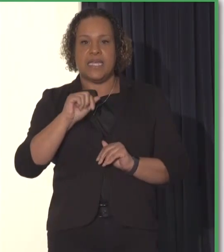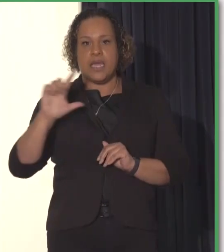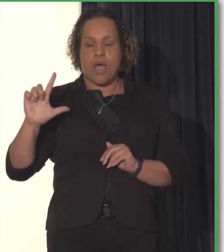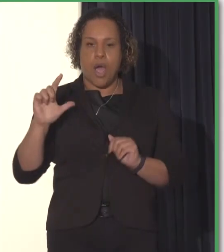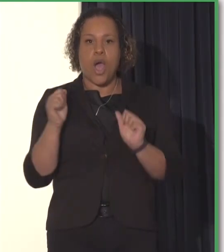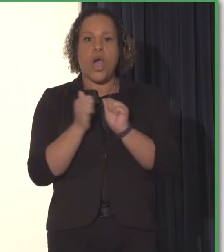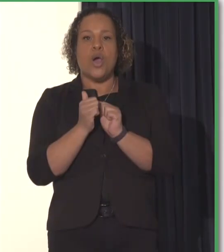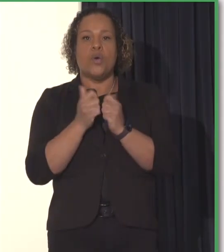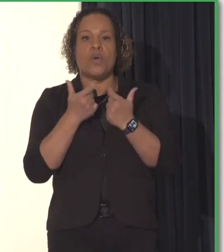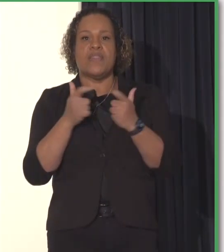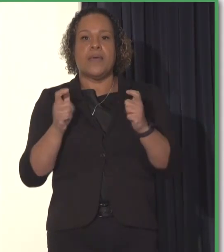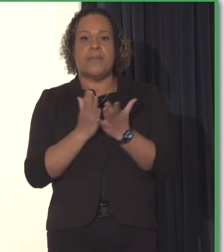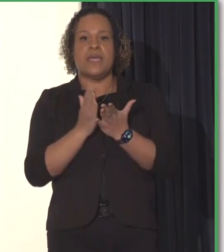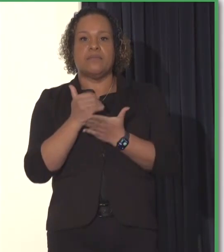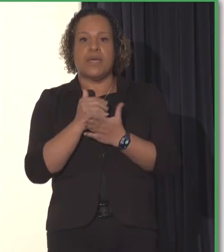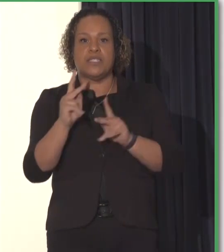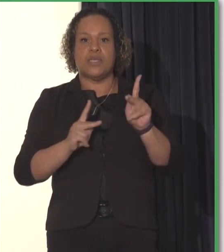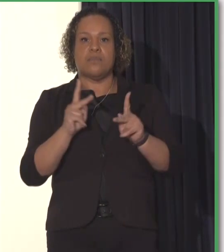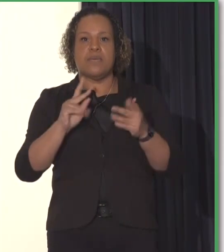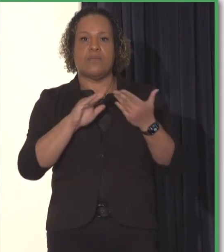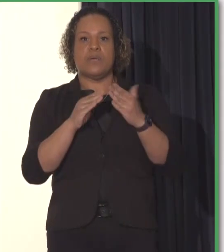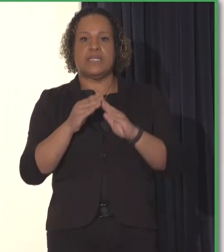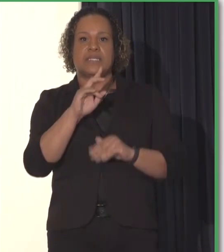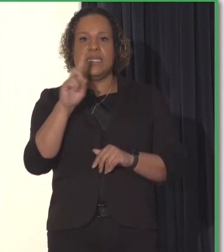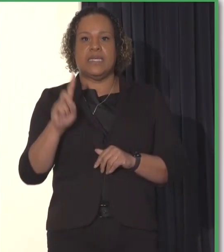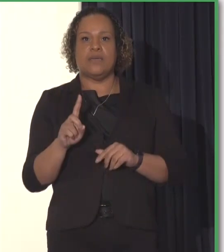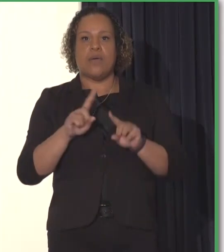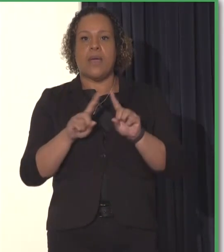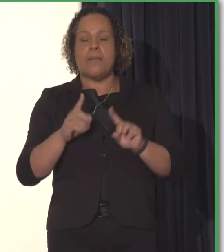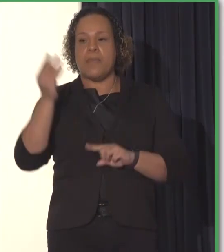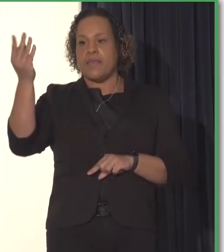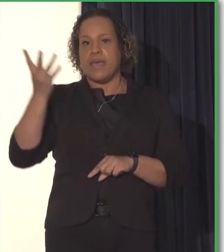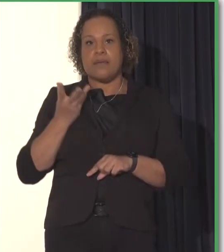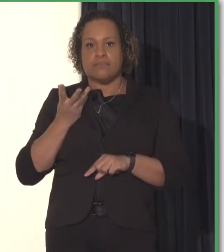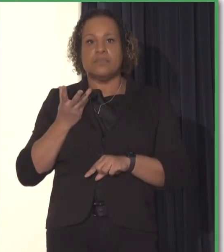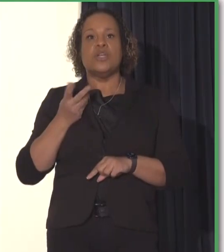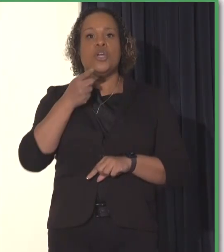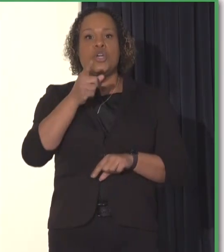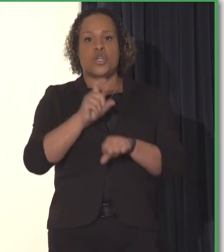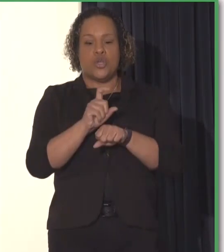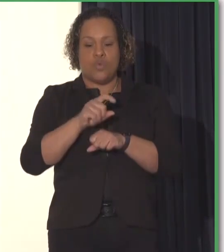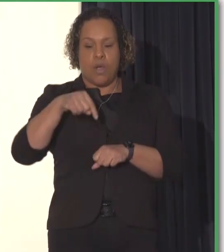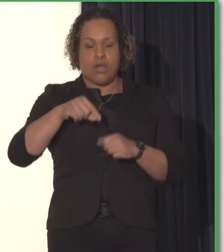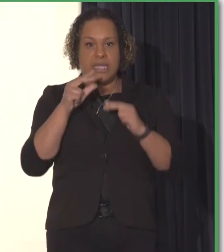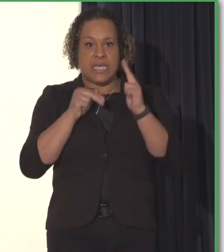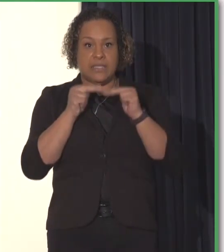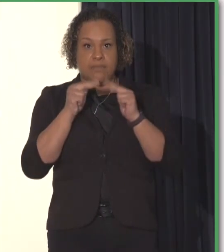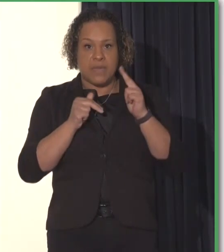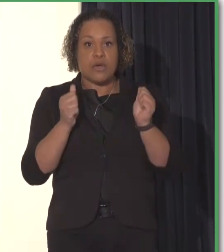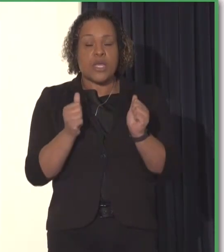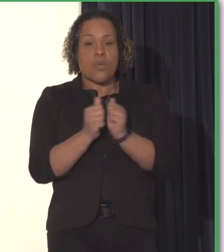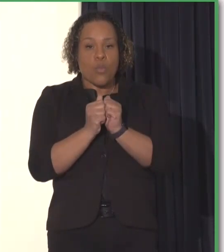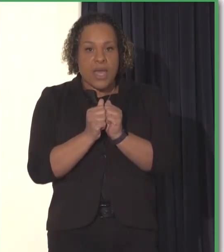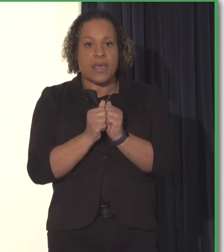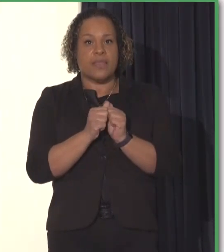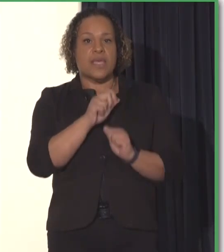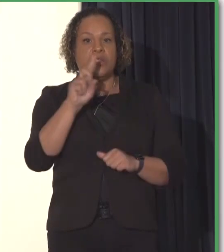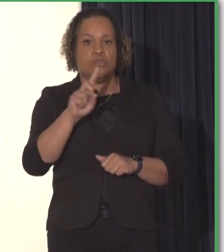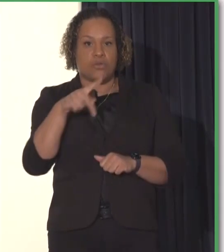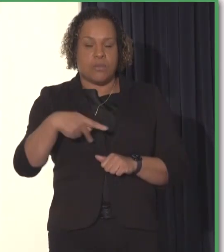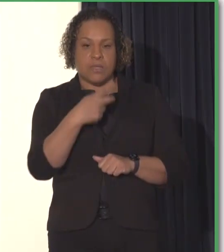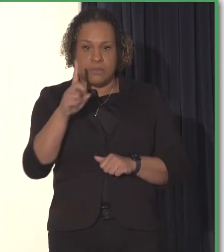city of Detroit. But it was revealed to us that you actually work in this building with the police department, and you